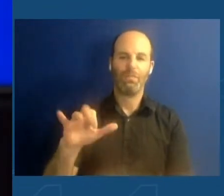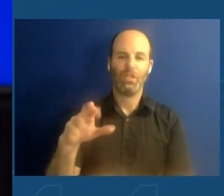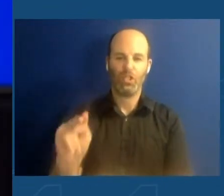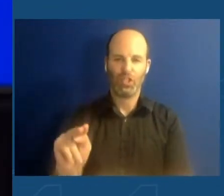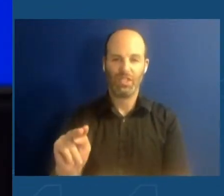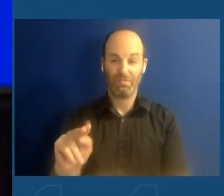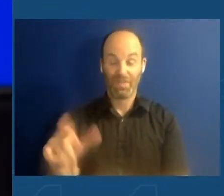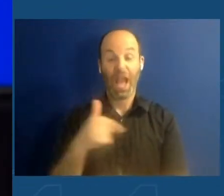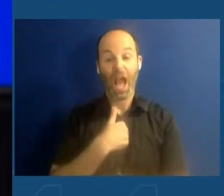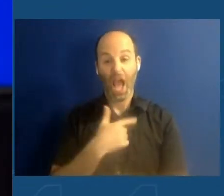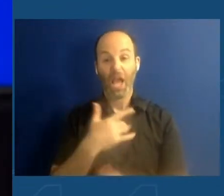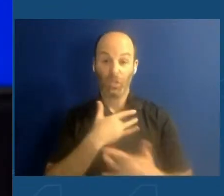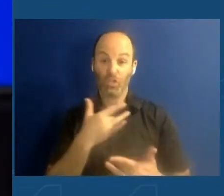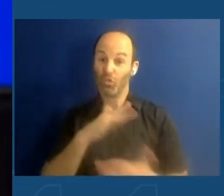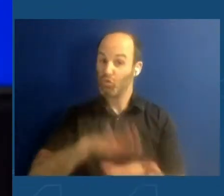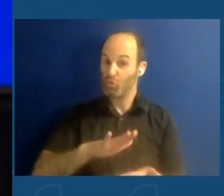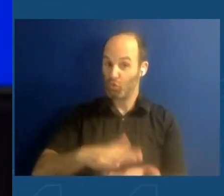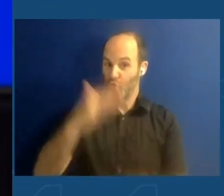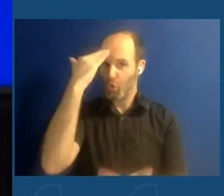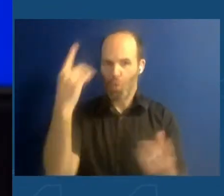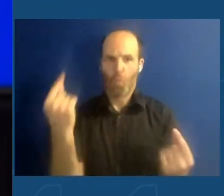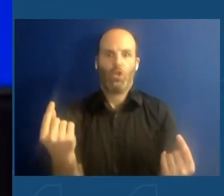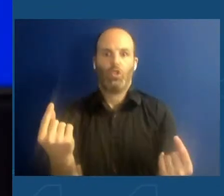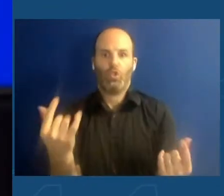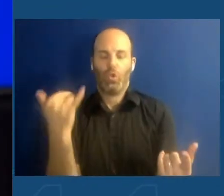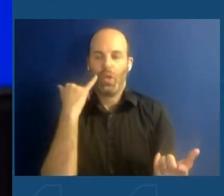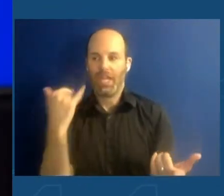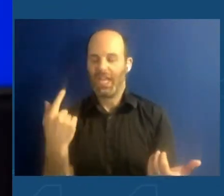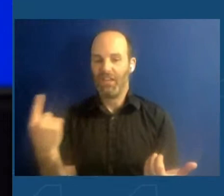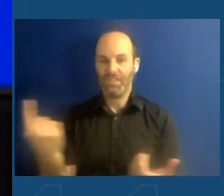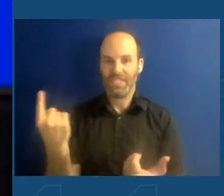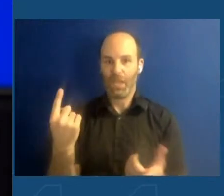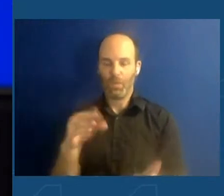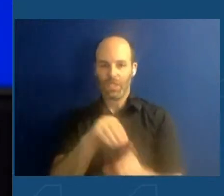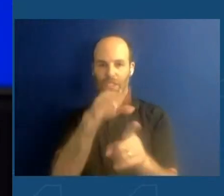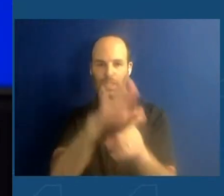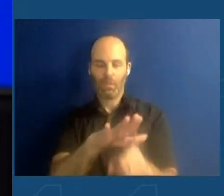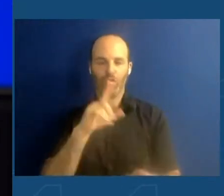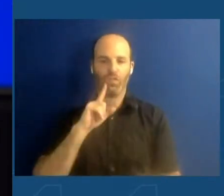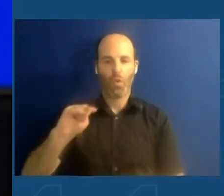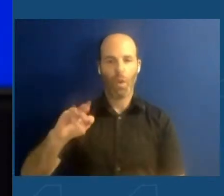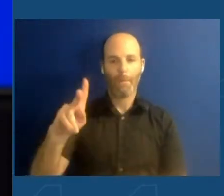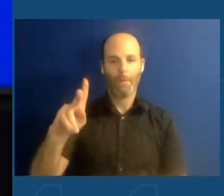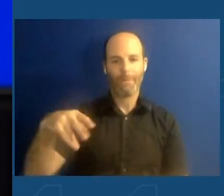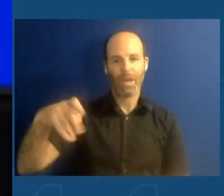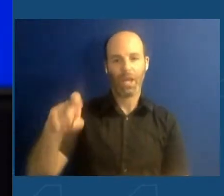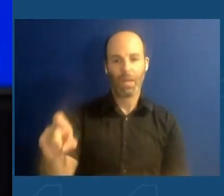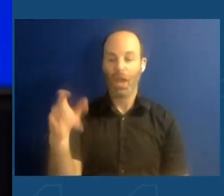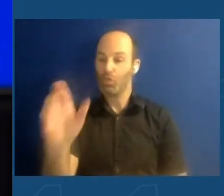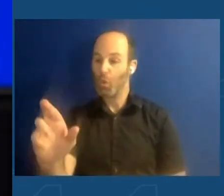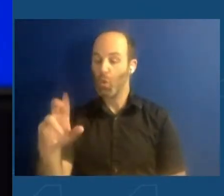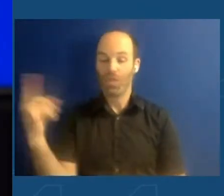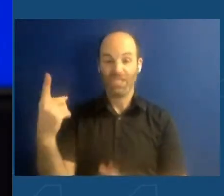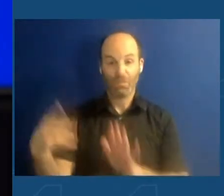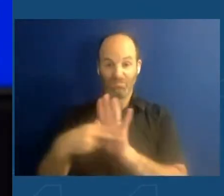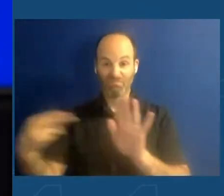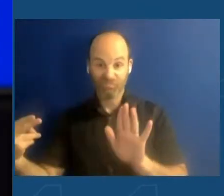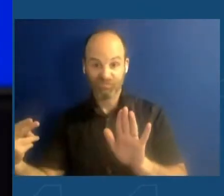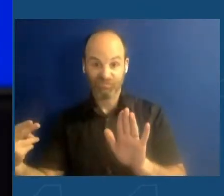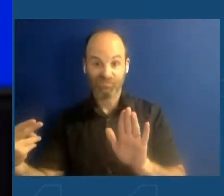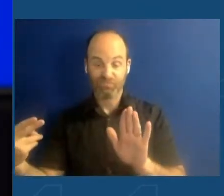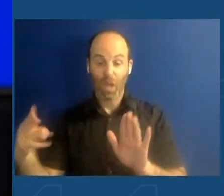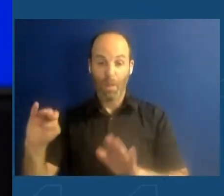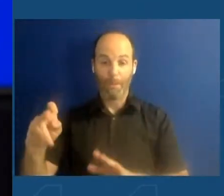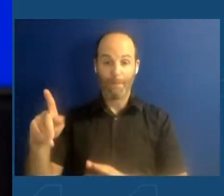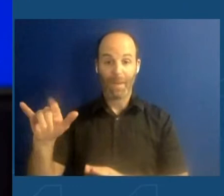do if they have somebody who's either been exposed to monkeypox or who has been diagnosed with monkeypox. And as the governor